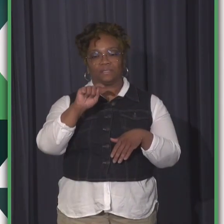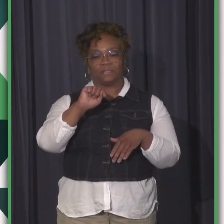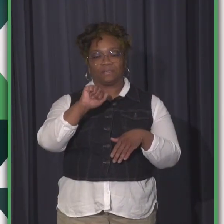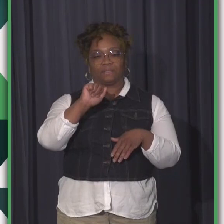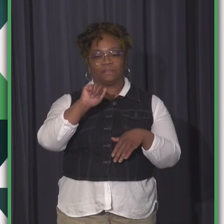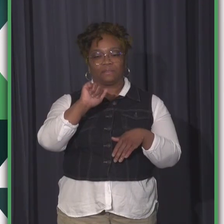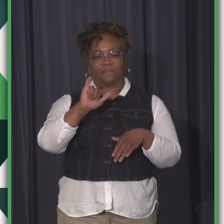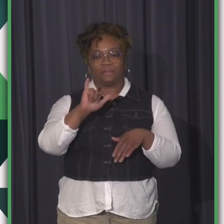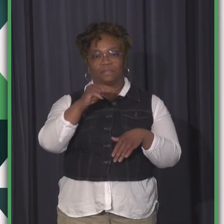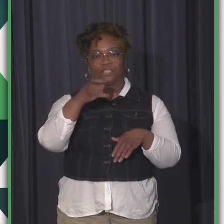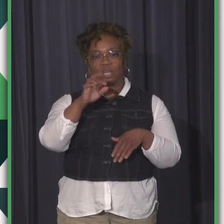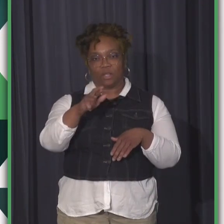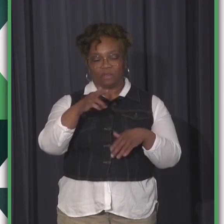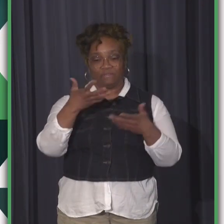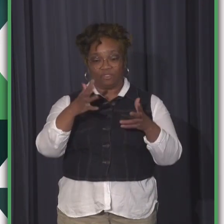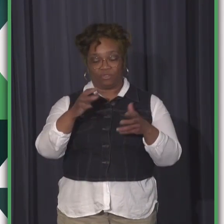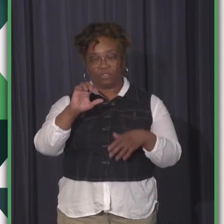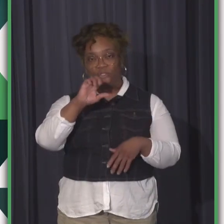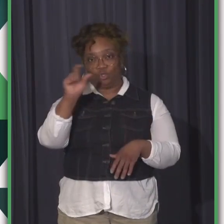Zoom.